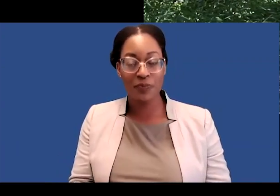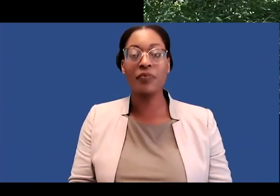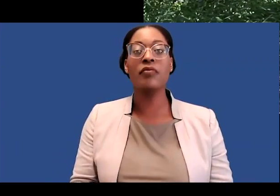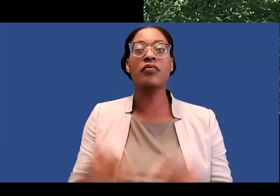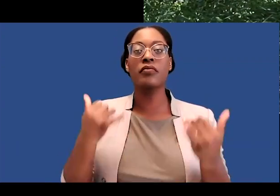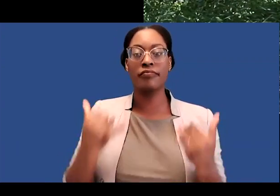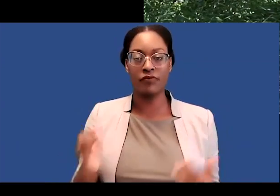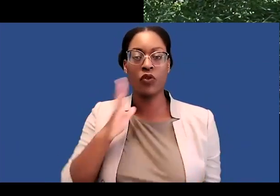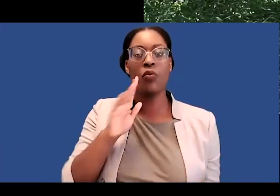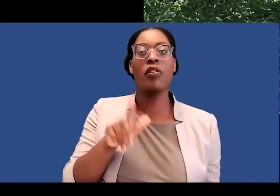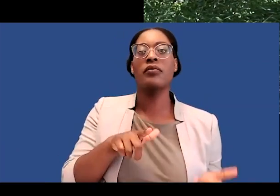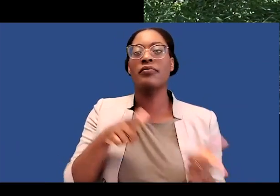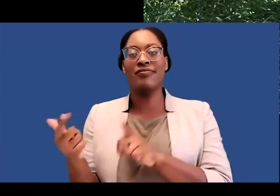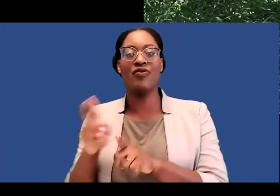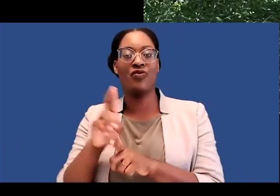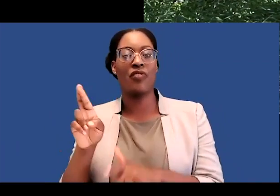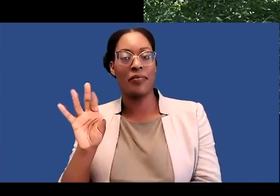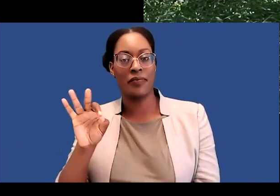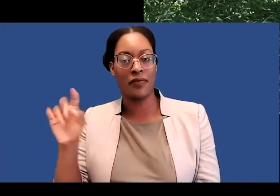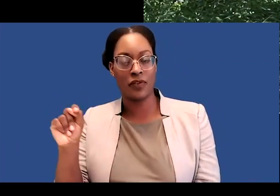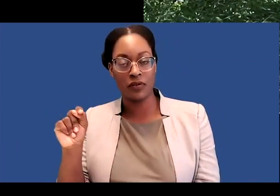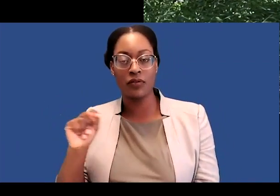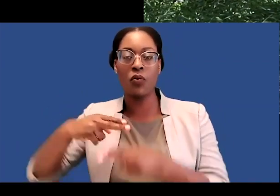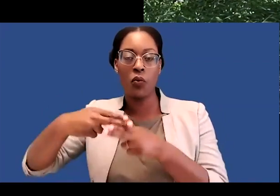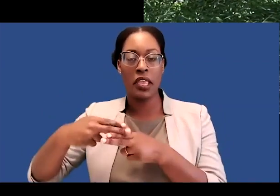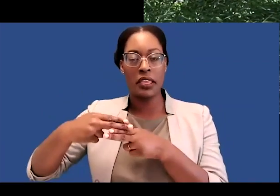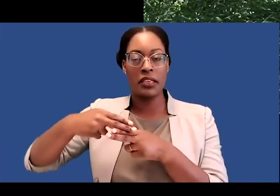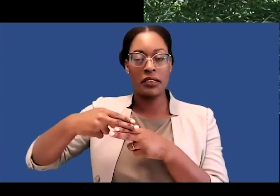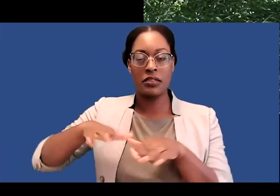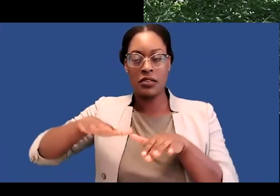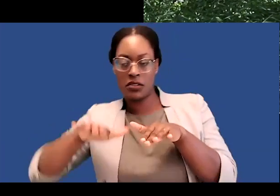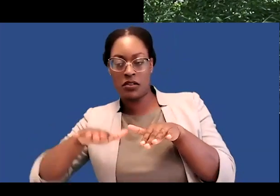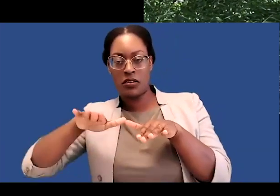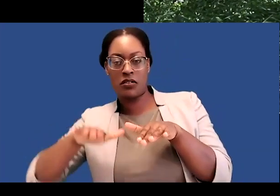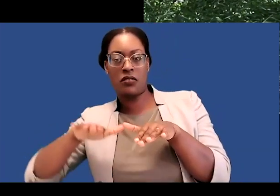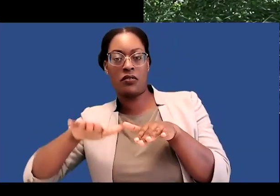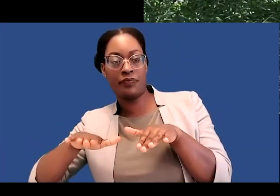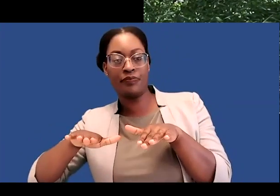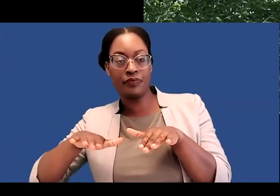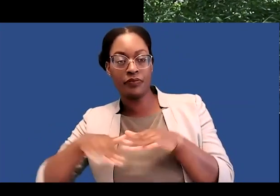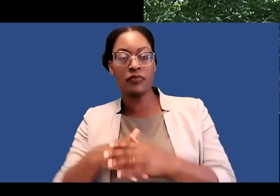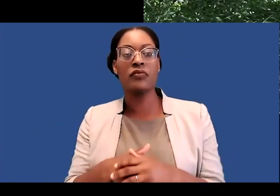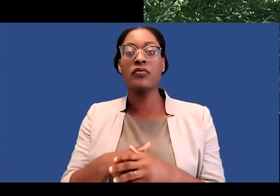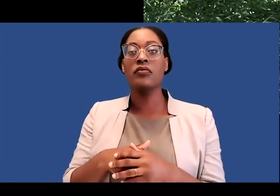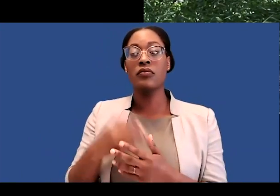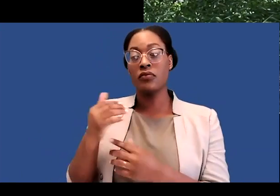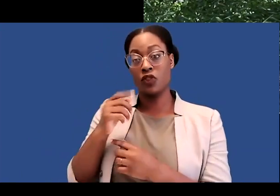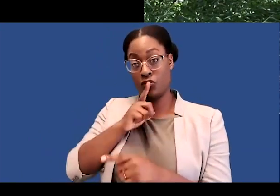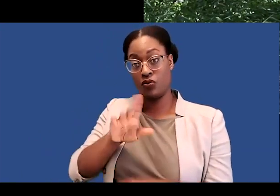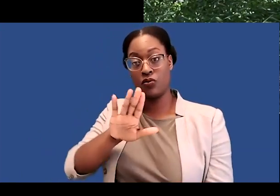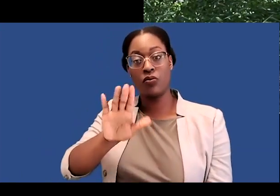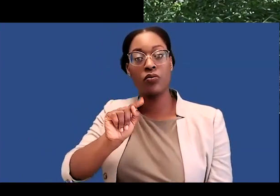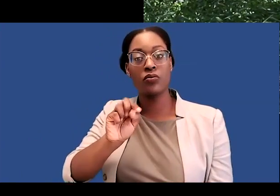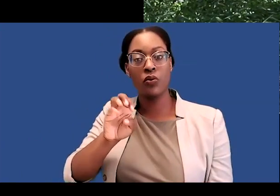We're going to shift into the right foot now. Again, lift and spread the toes, lower them down. This covers a bigger surface area to help keep your